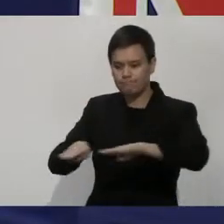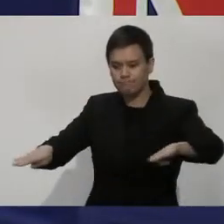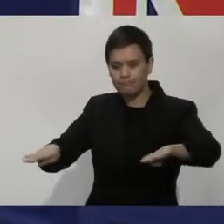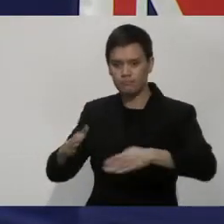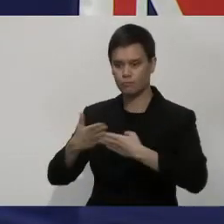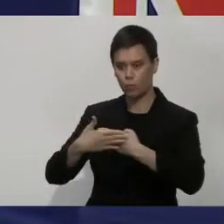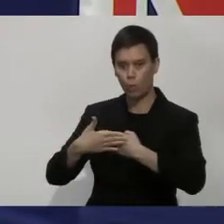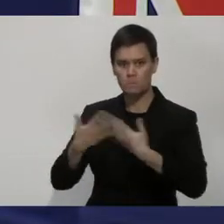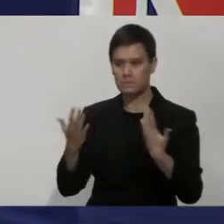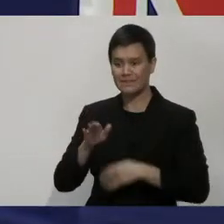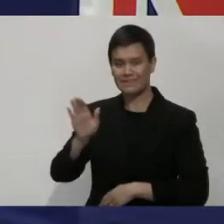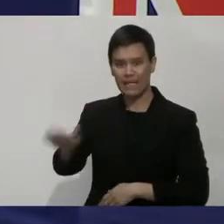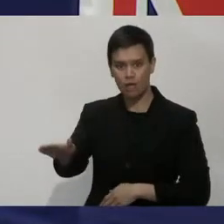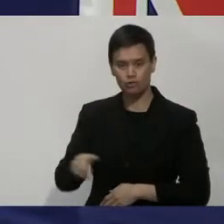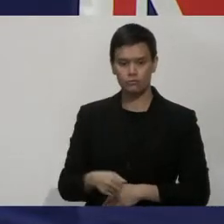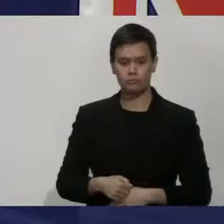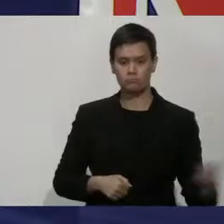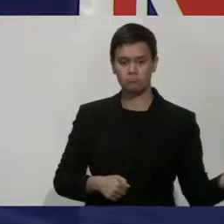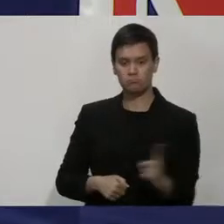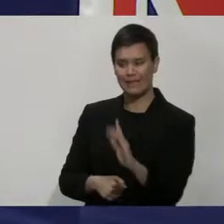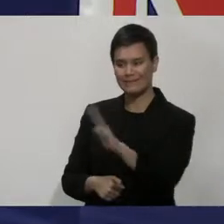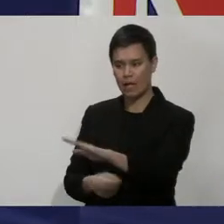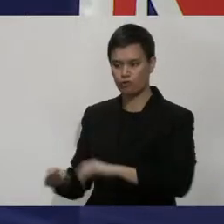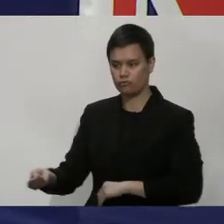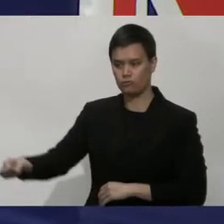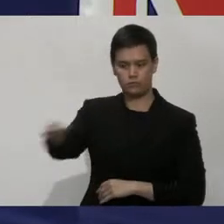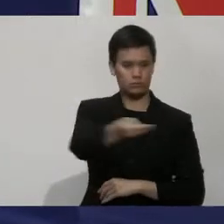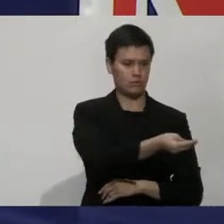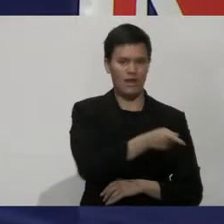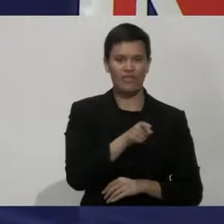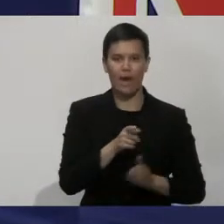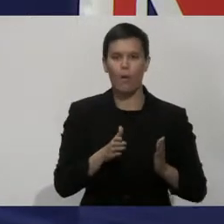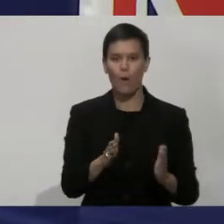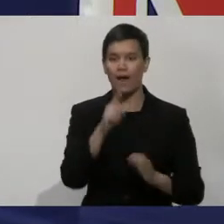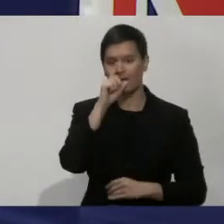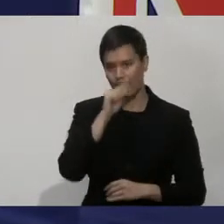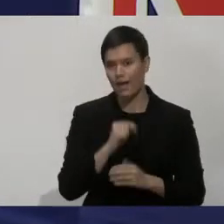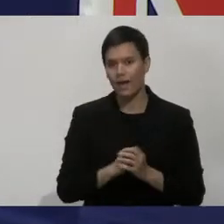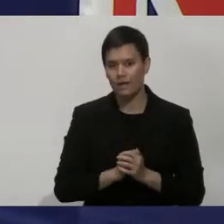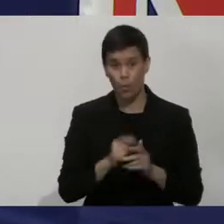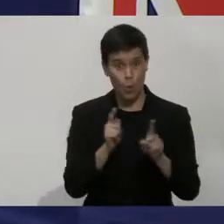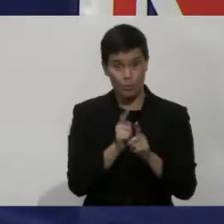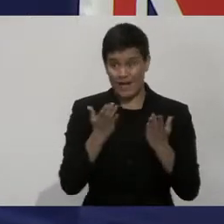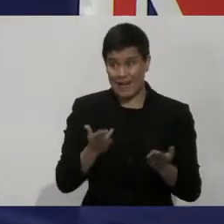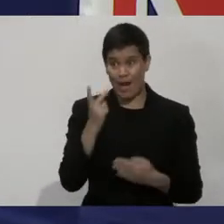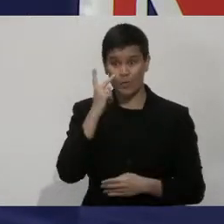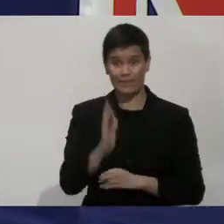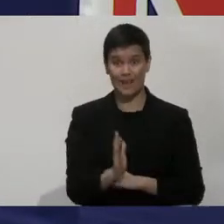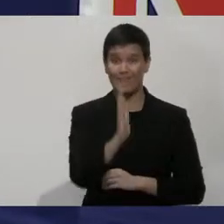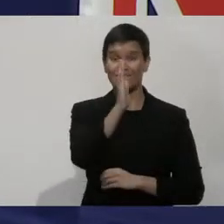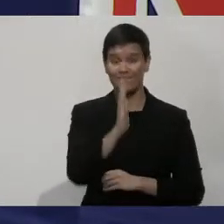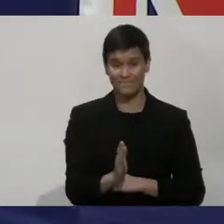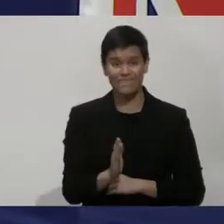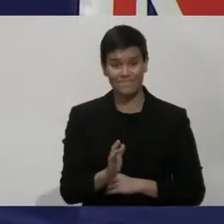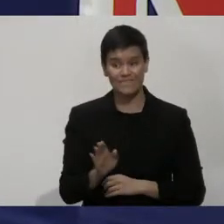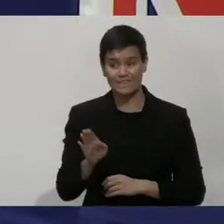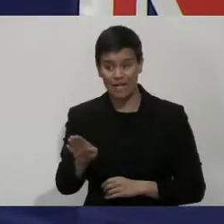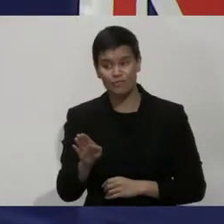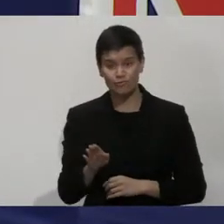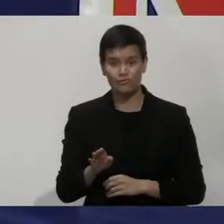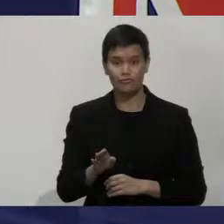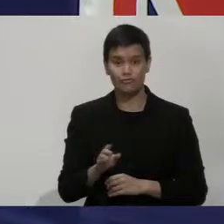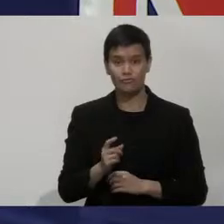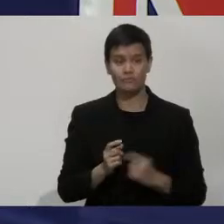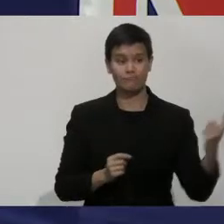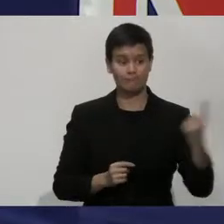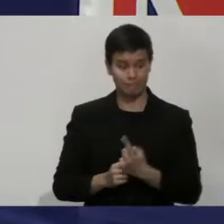the very close temporal relationship between the use of the lift means that it's, I think, higher than a low possibility. There's a good possibility there,